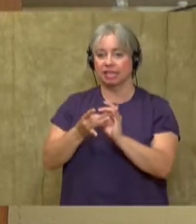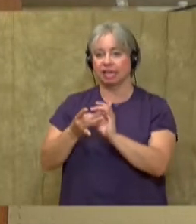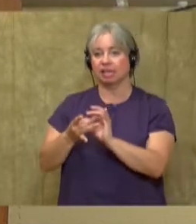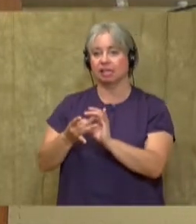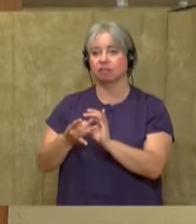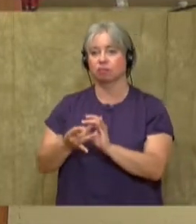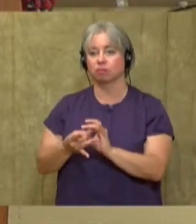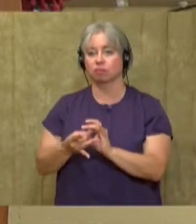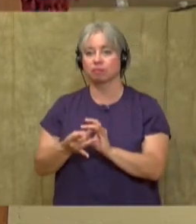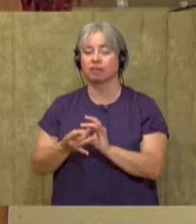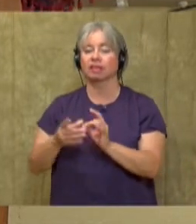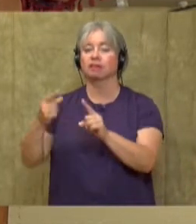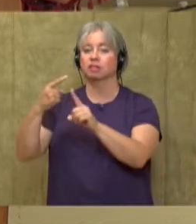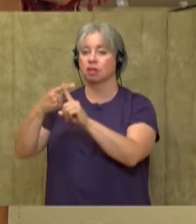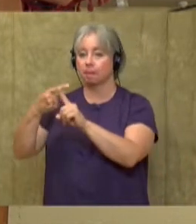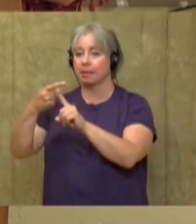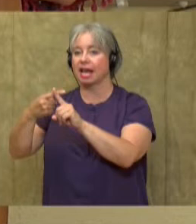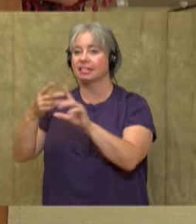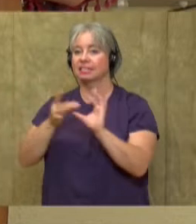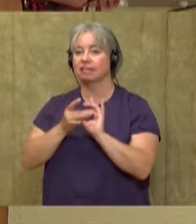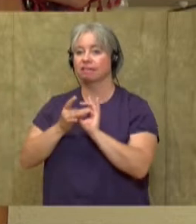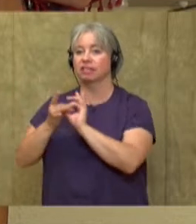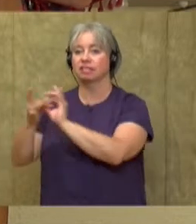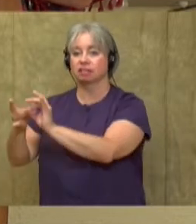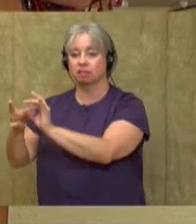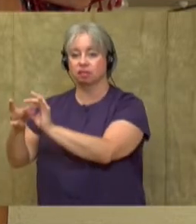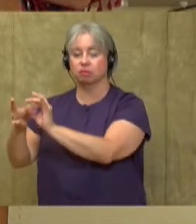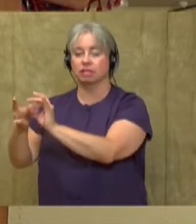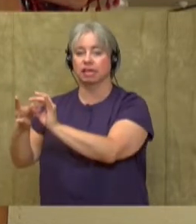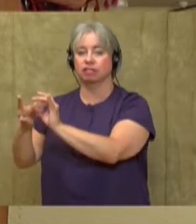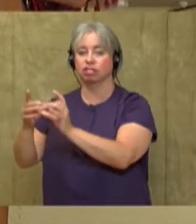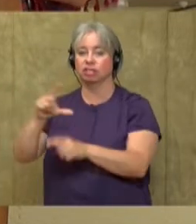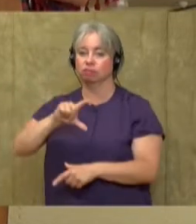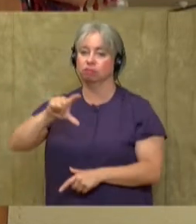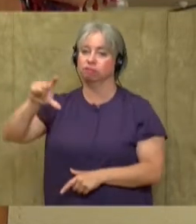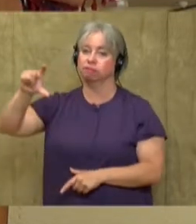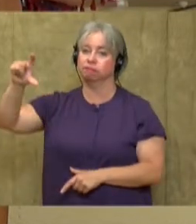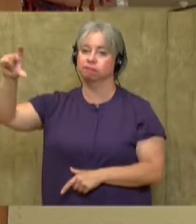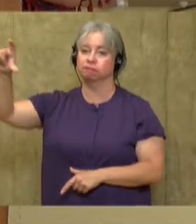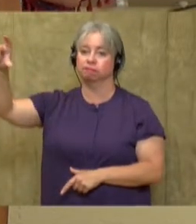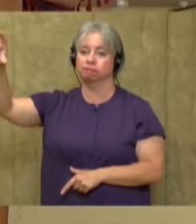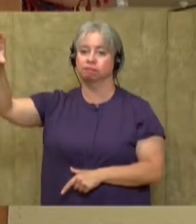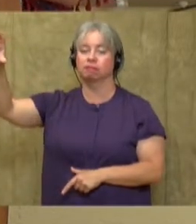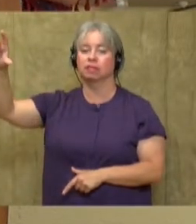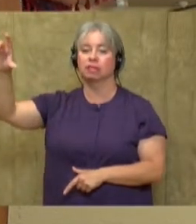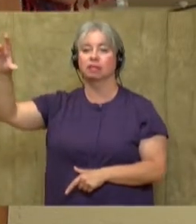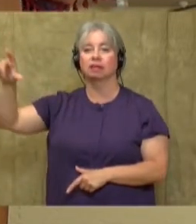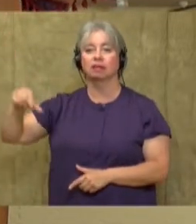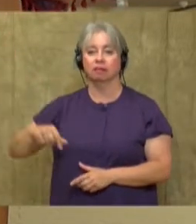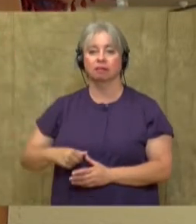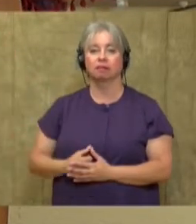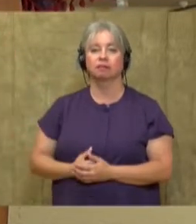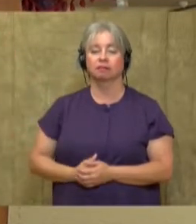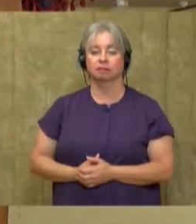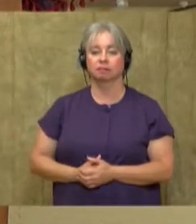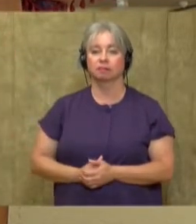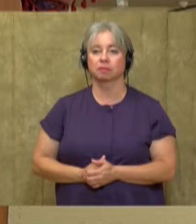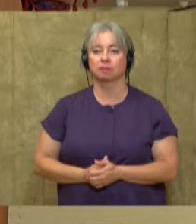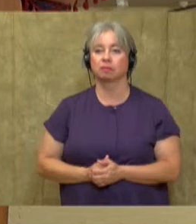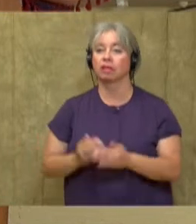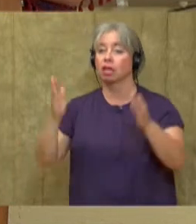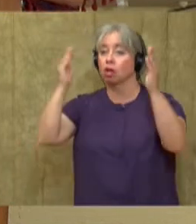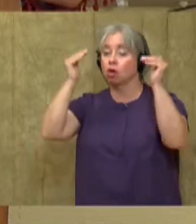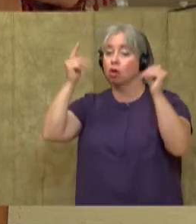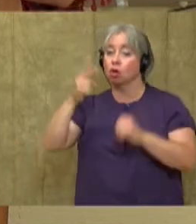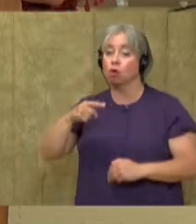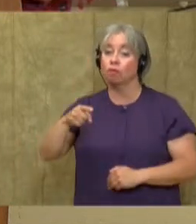here. So we have a positive association or correlation. More study time, higher grades. Hopefully you are